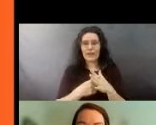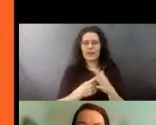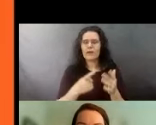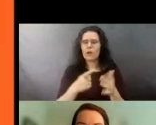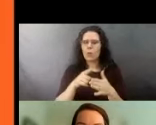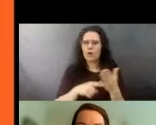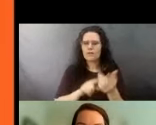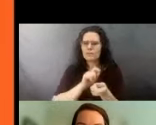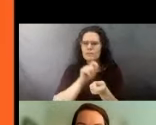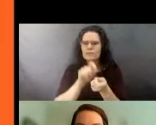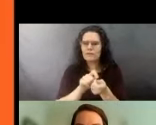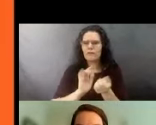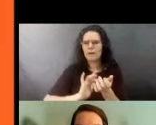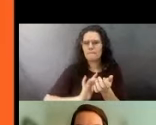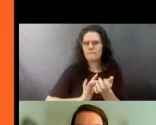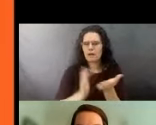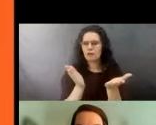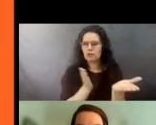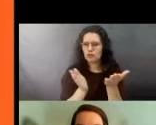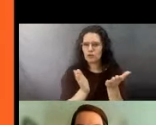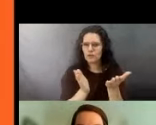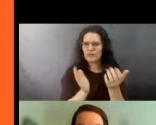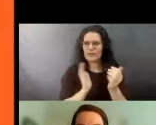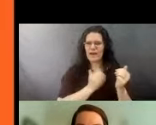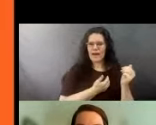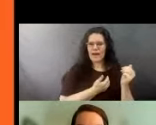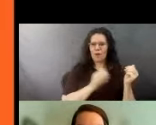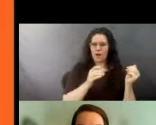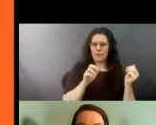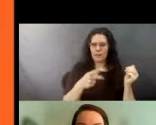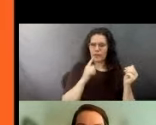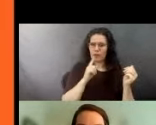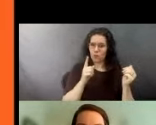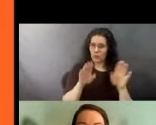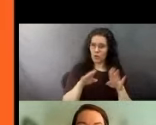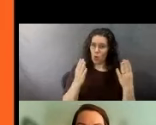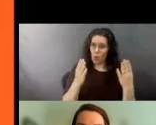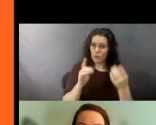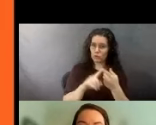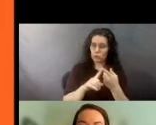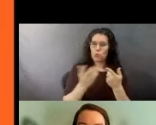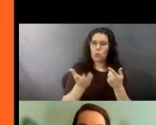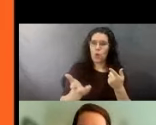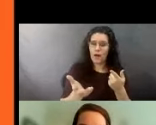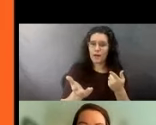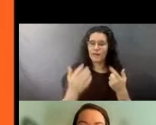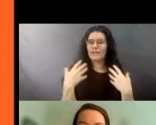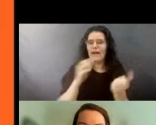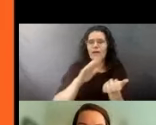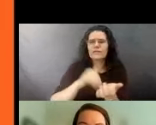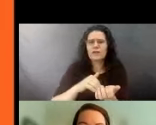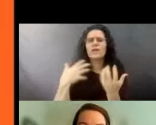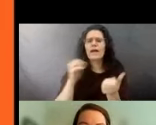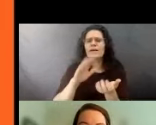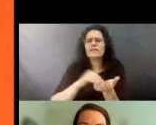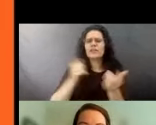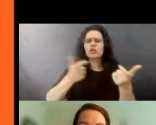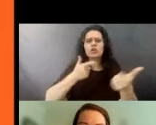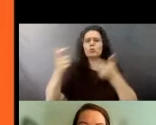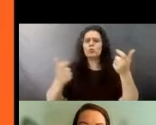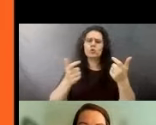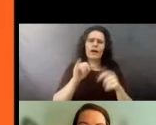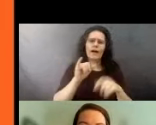medical services was our MLP going to be open to in the health center? Because the health center is absolutely huge, and inpatient,